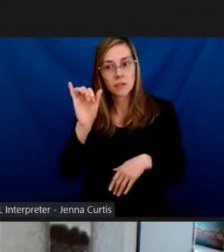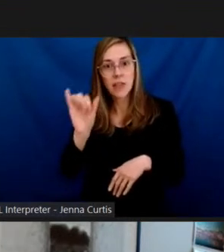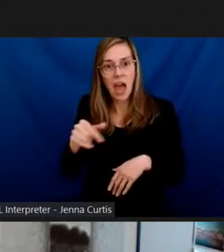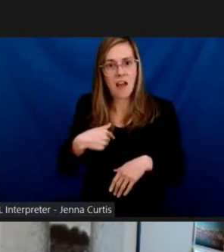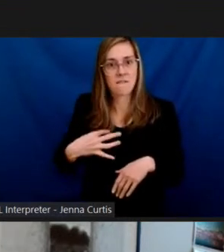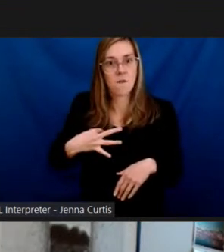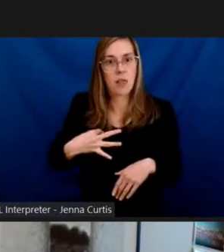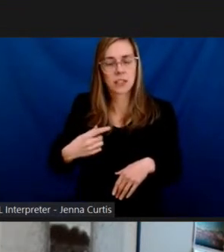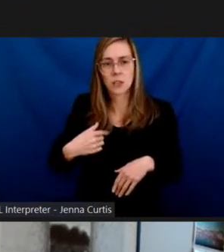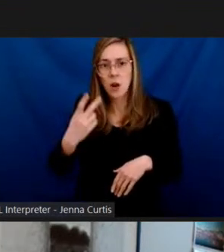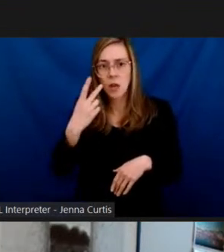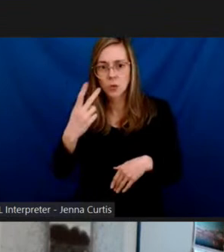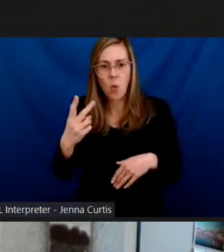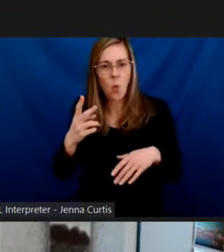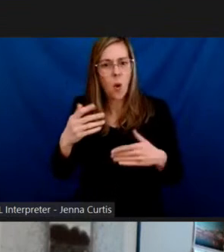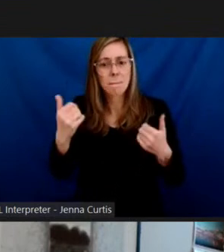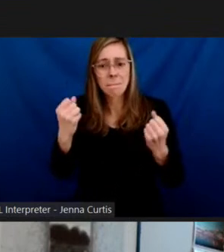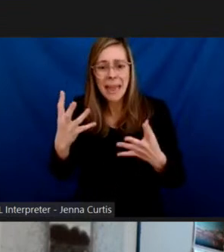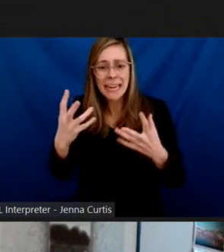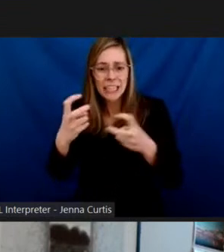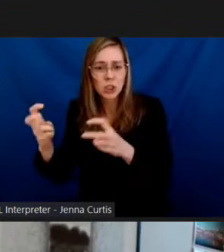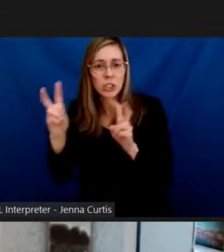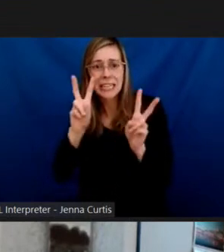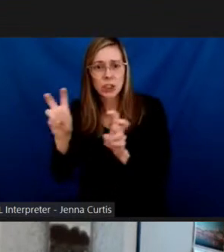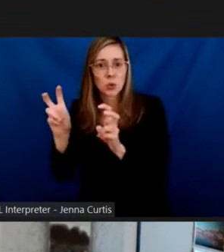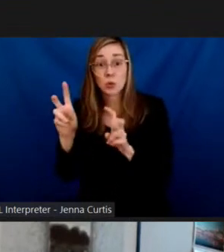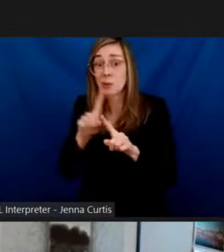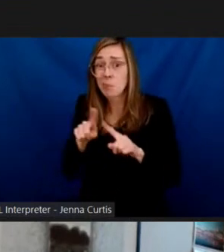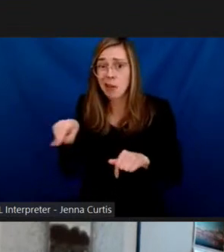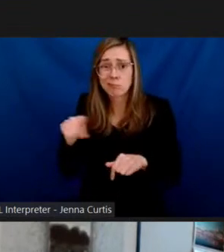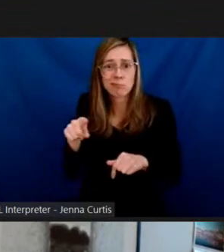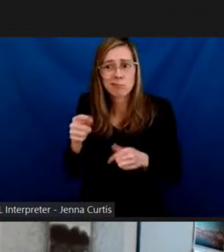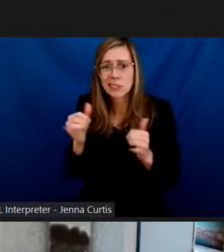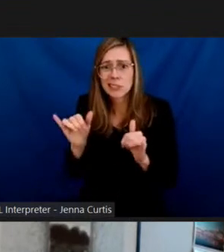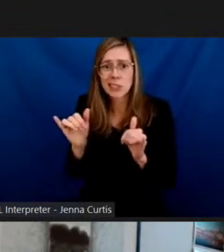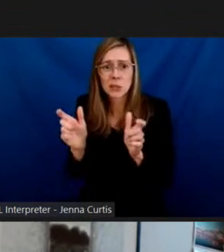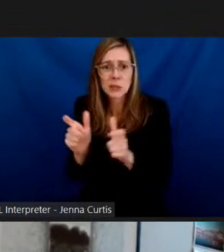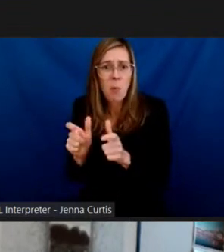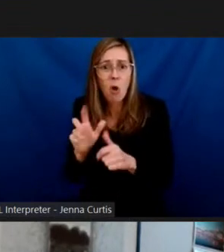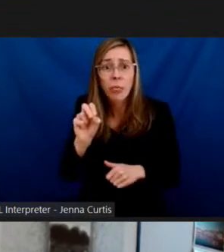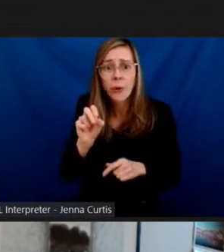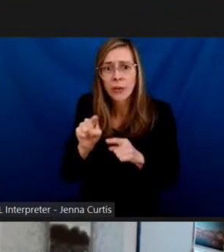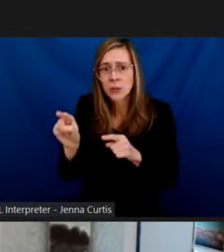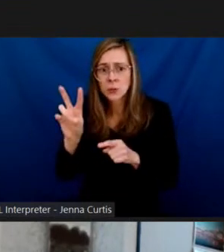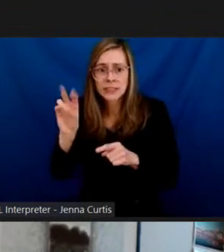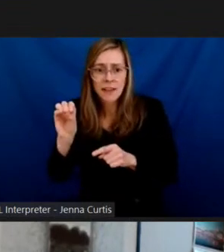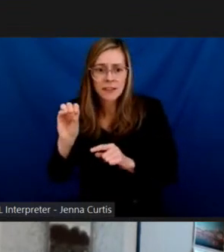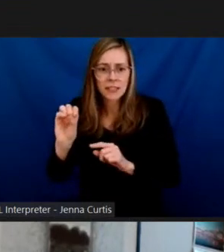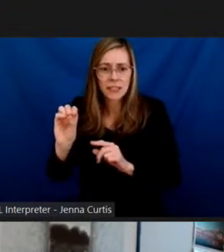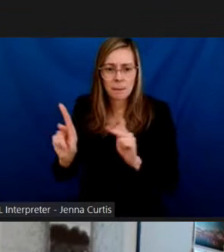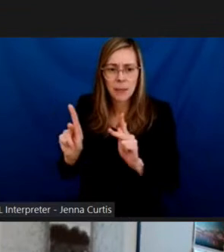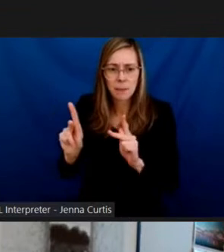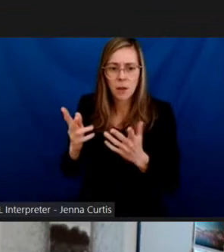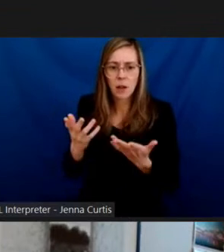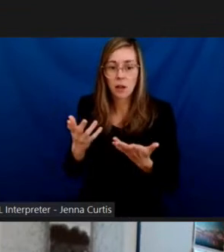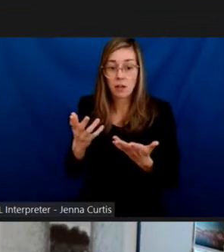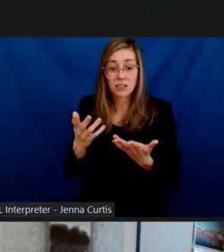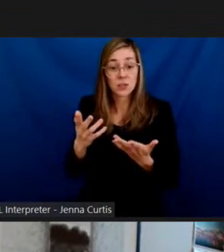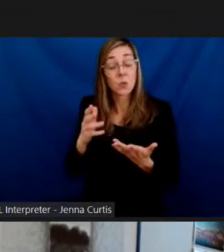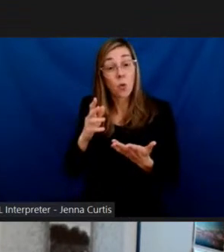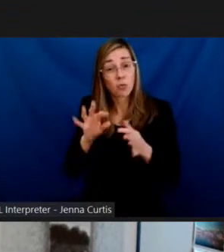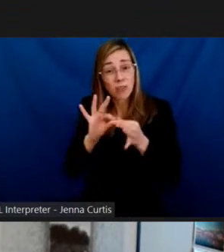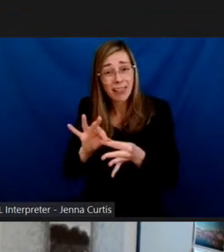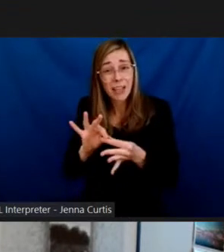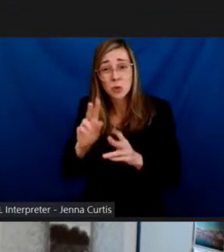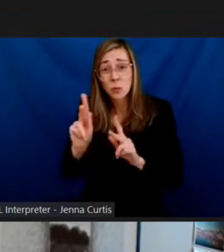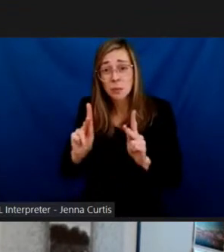different neurodiversity, different intersectional identities. So we were just wondering, like, how are you going to make sure that people actually inside the